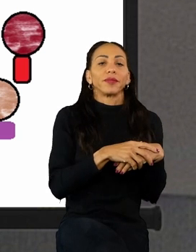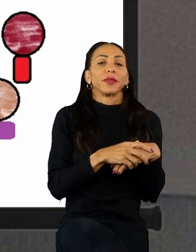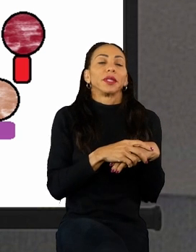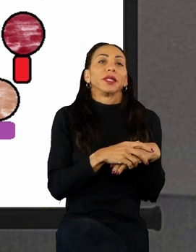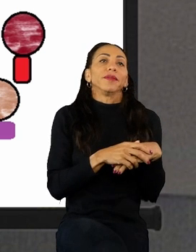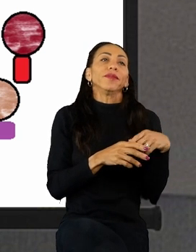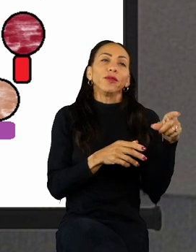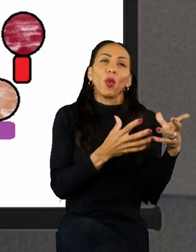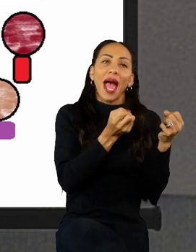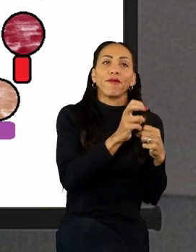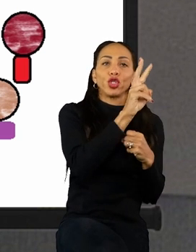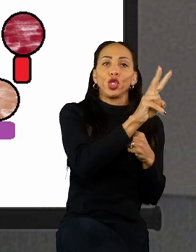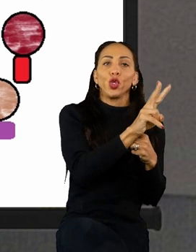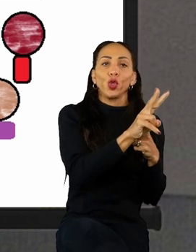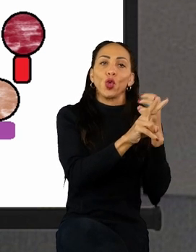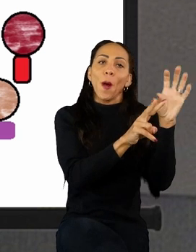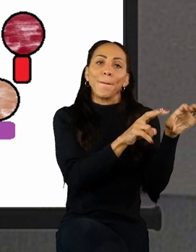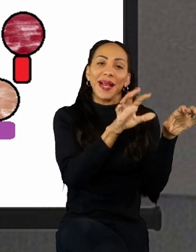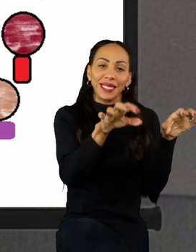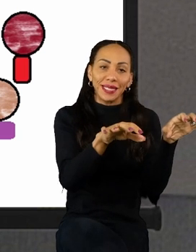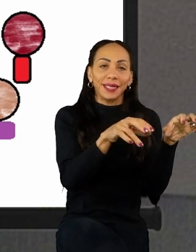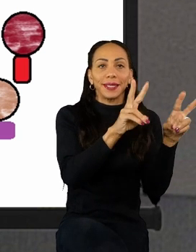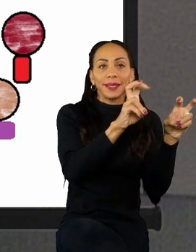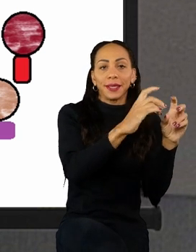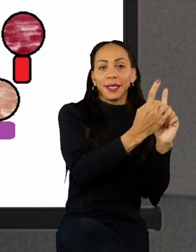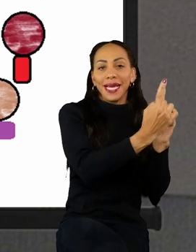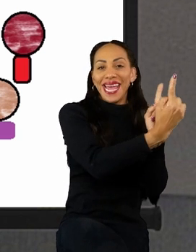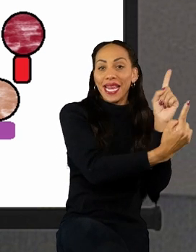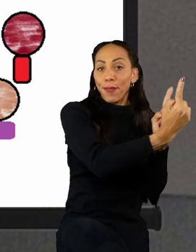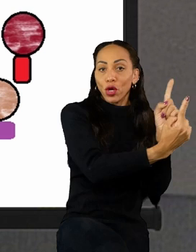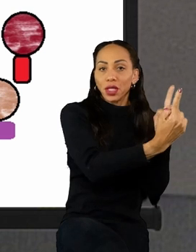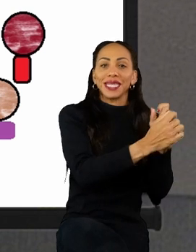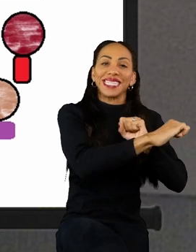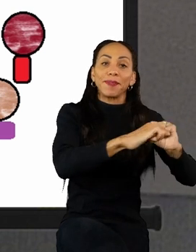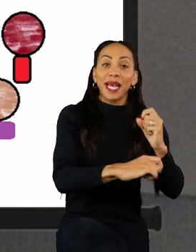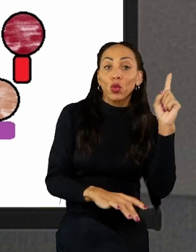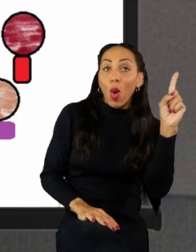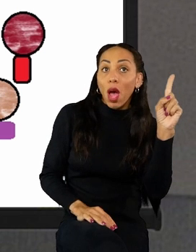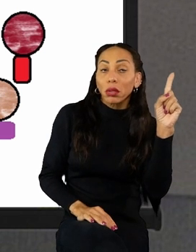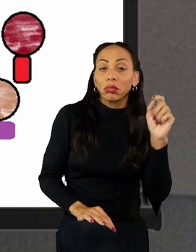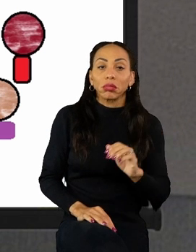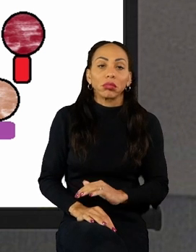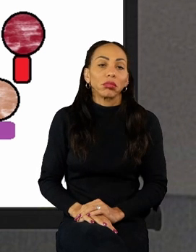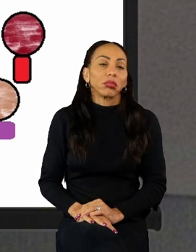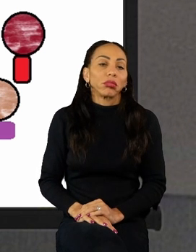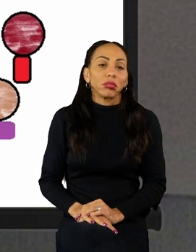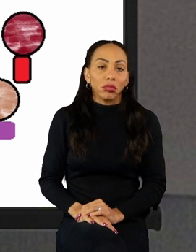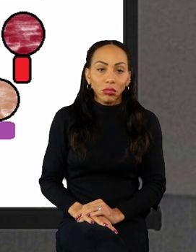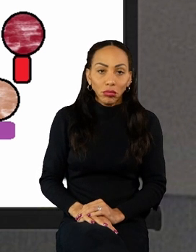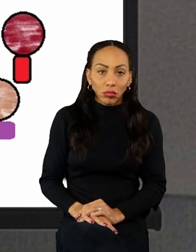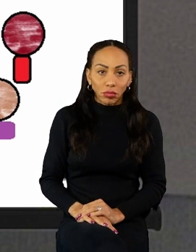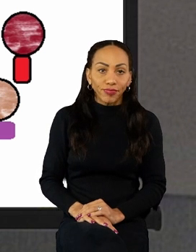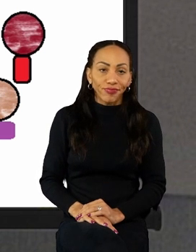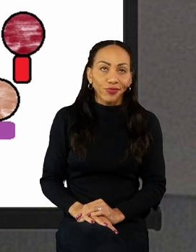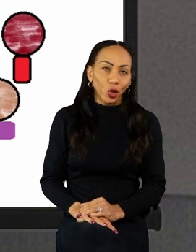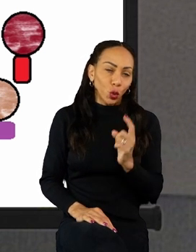two spaces which will be in-person spaces. So space one will be